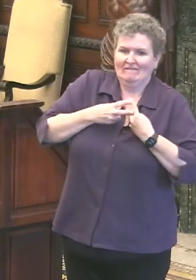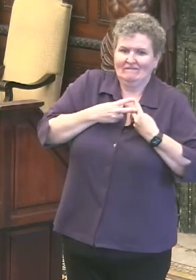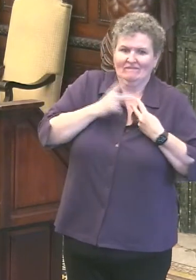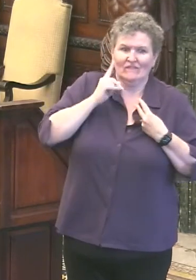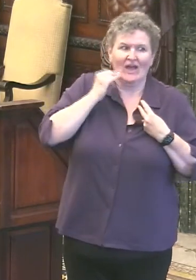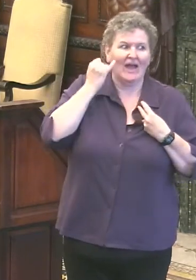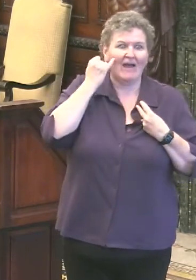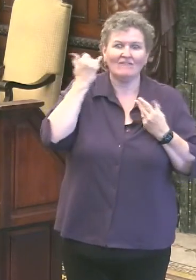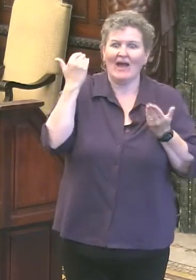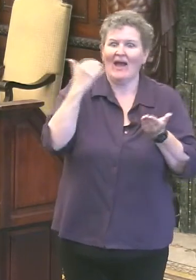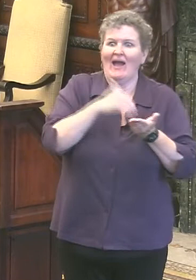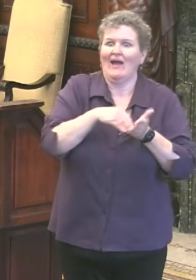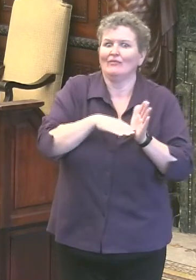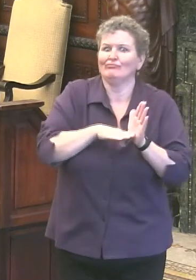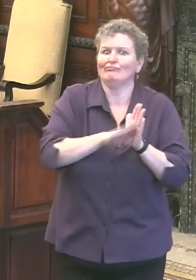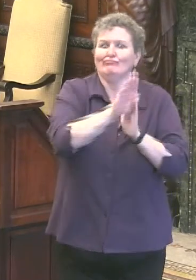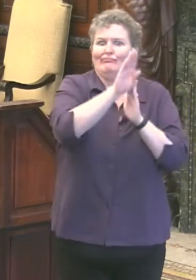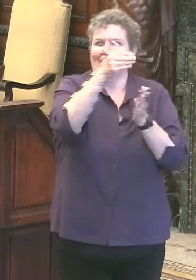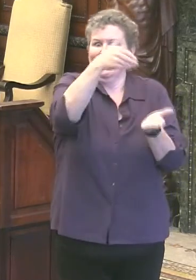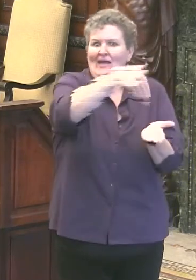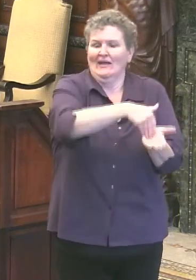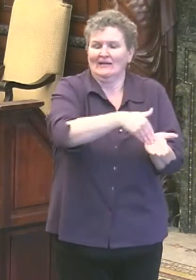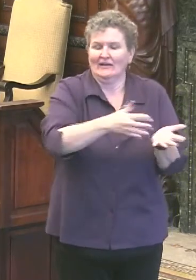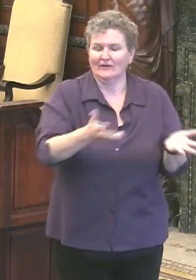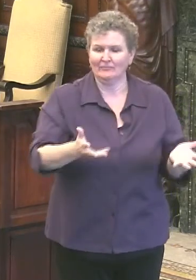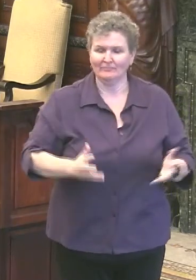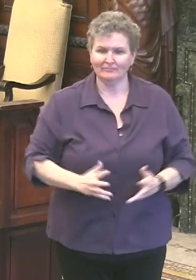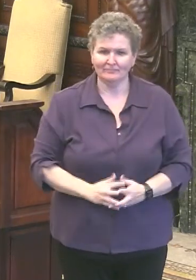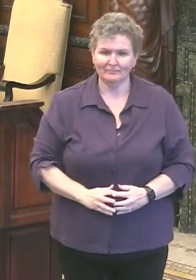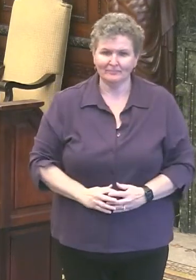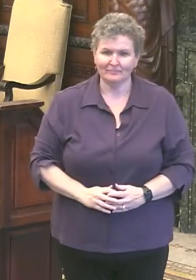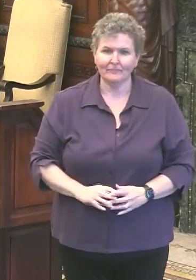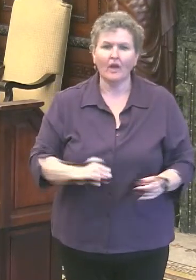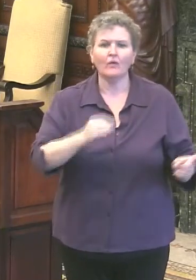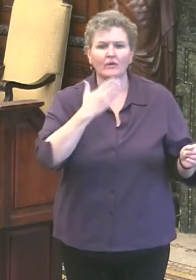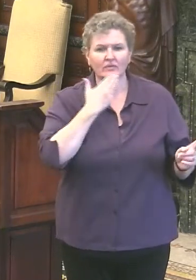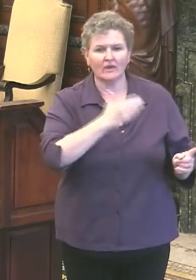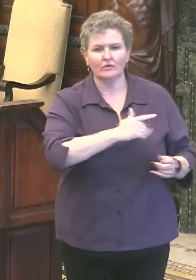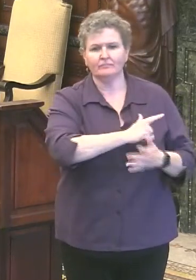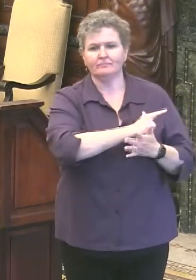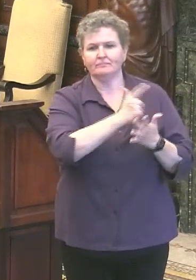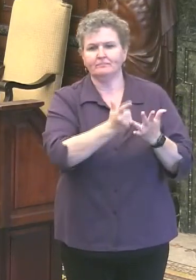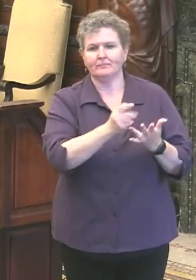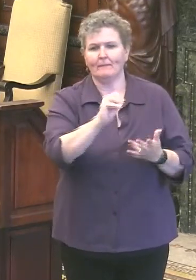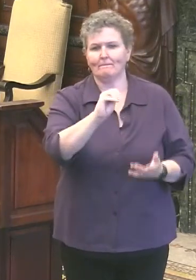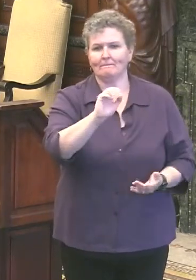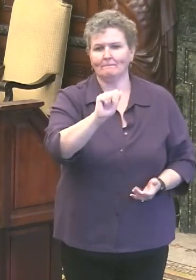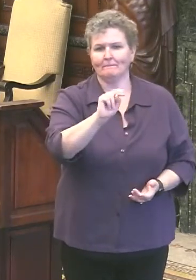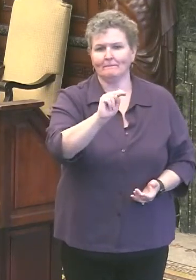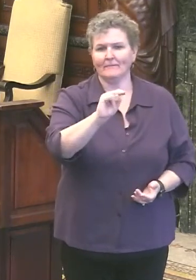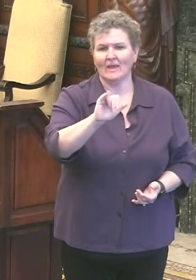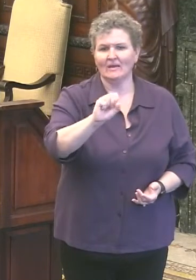it. Thank you. All right. Very good. Thank you, Sean. We'll go now to Manny Smith of CBS3.